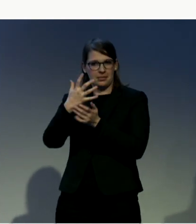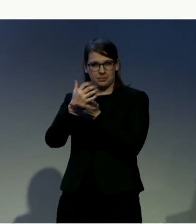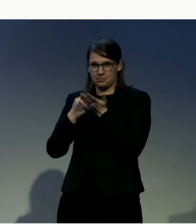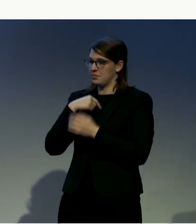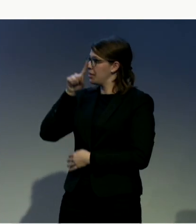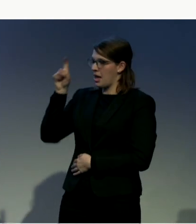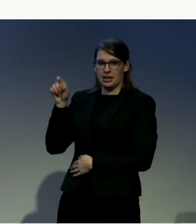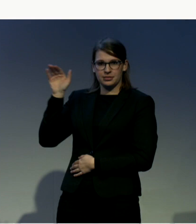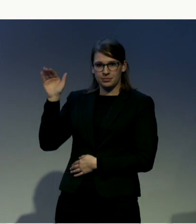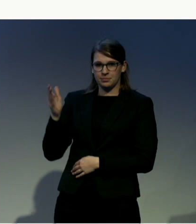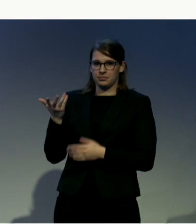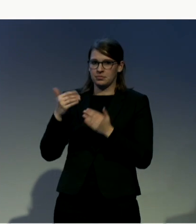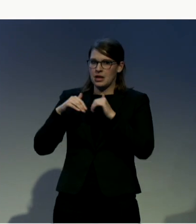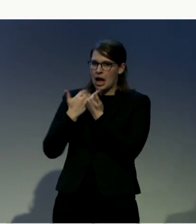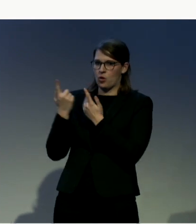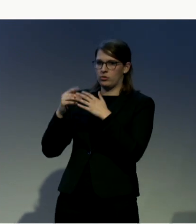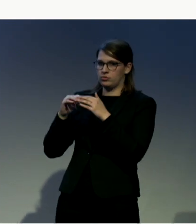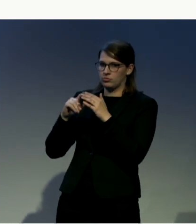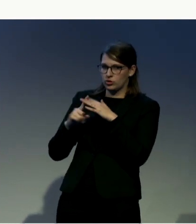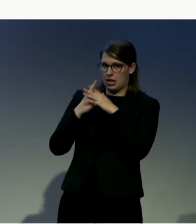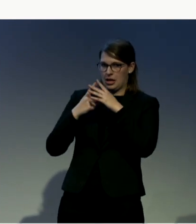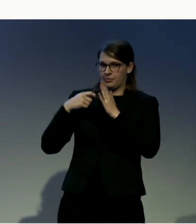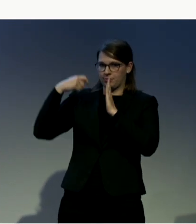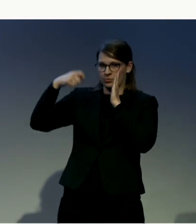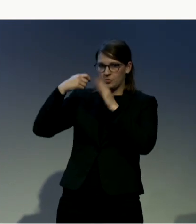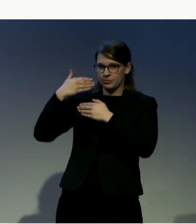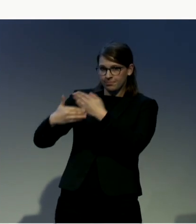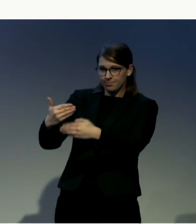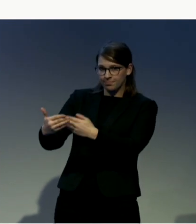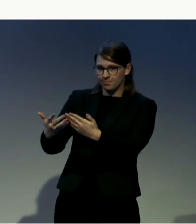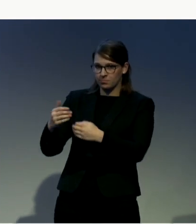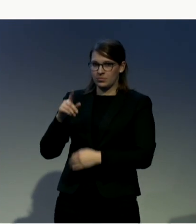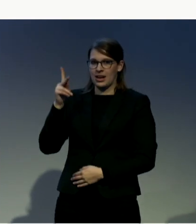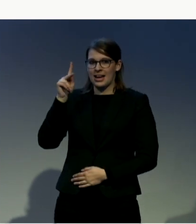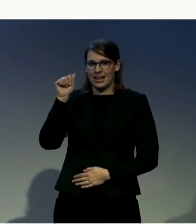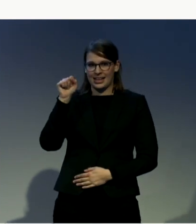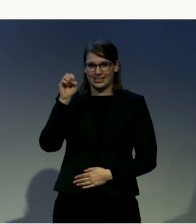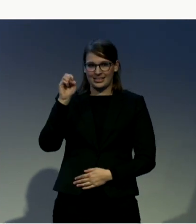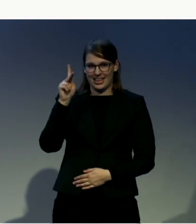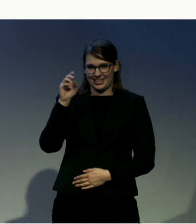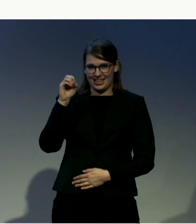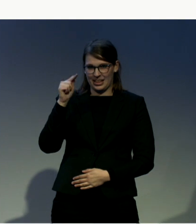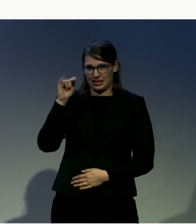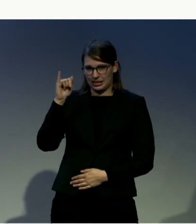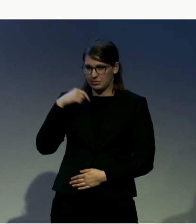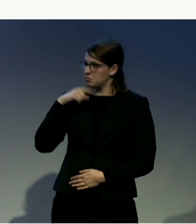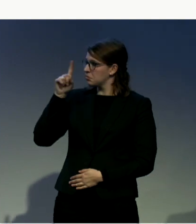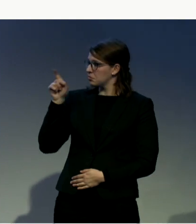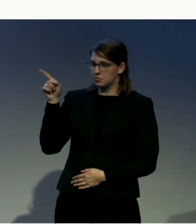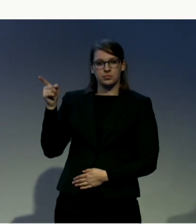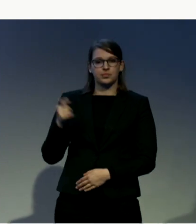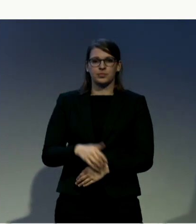Thank you very much. How did I get into filmmaking? As a little girl, I loved dancing, singing, and